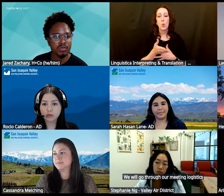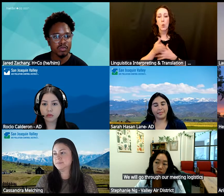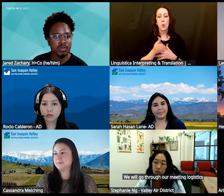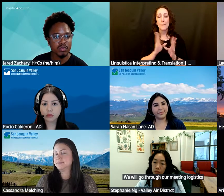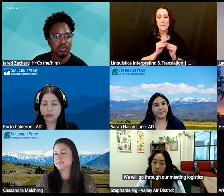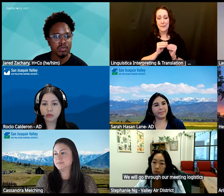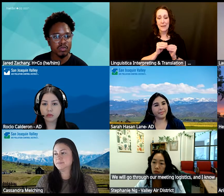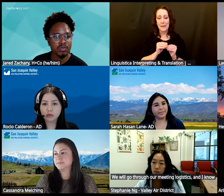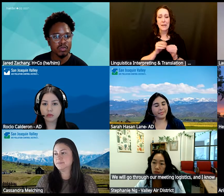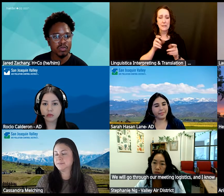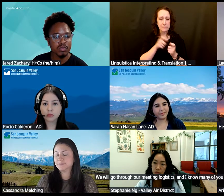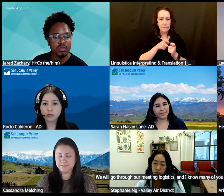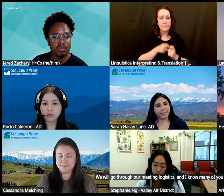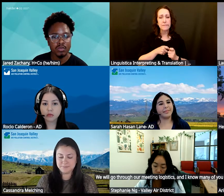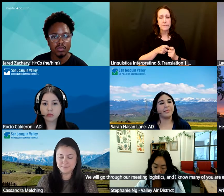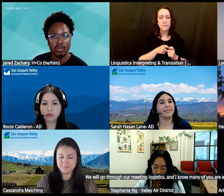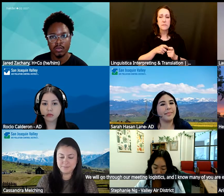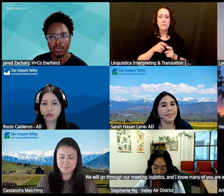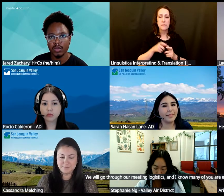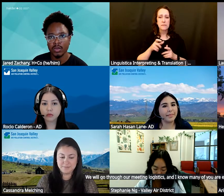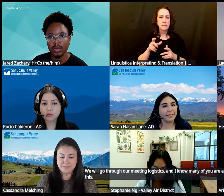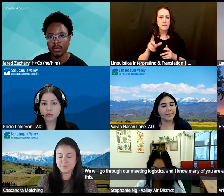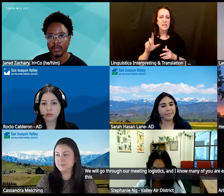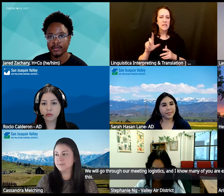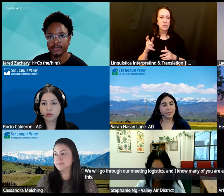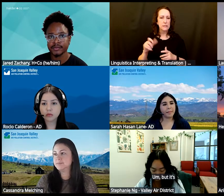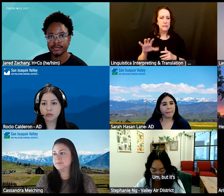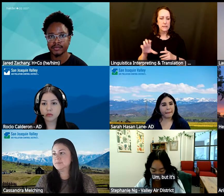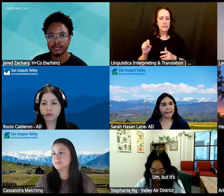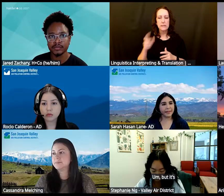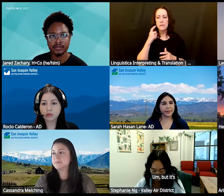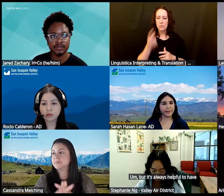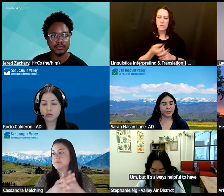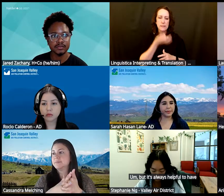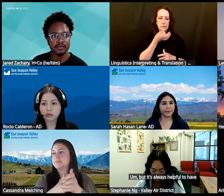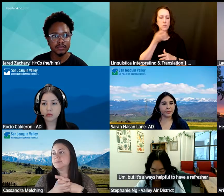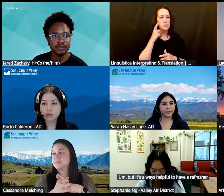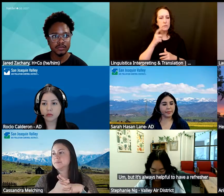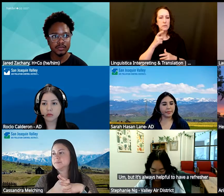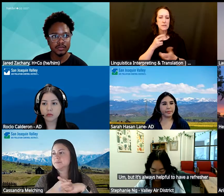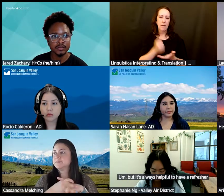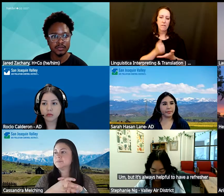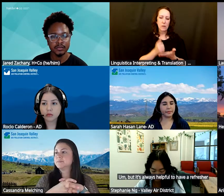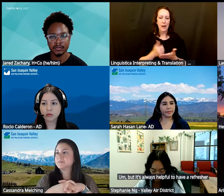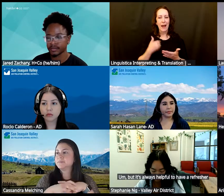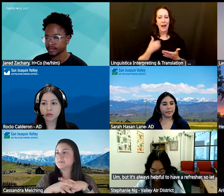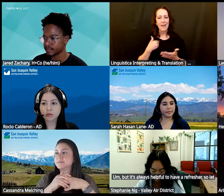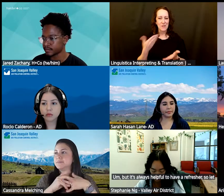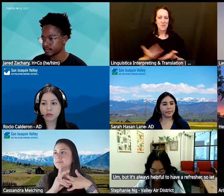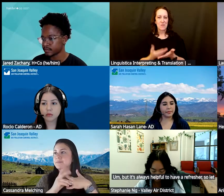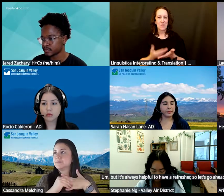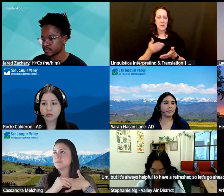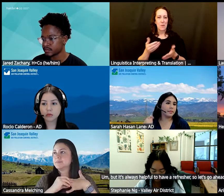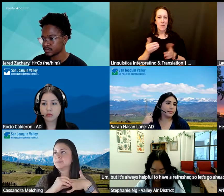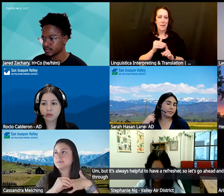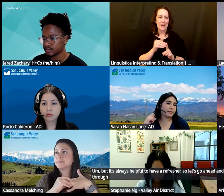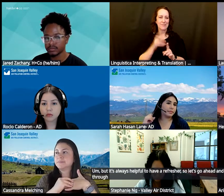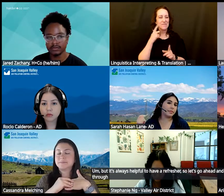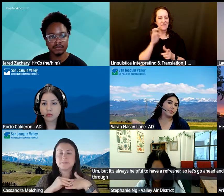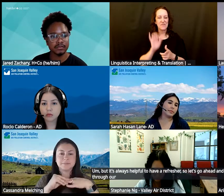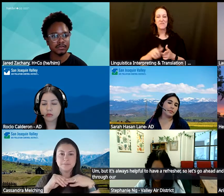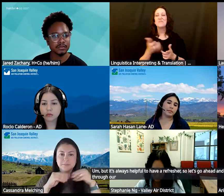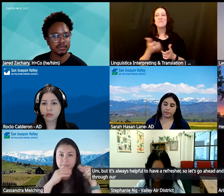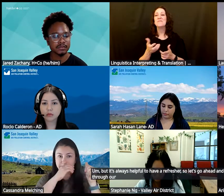know many of you are experts in this, but it's always helpful to have a refresher. So let's go ahead and walk through our